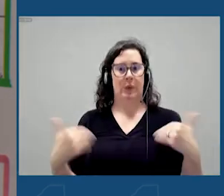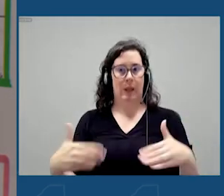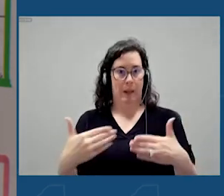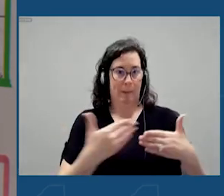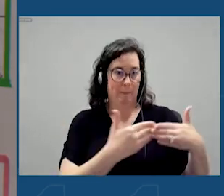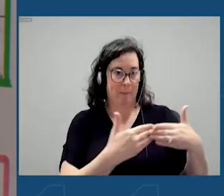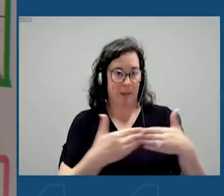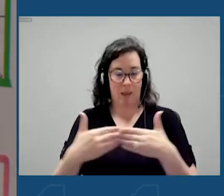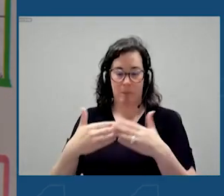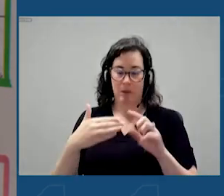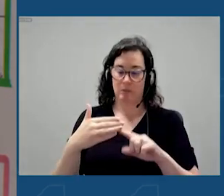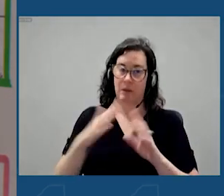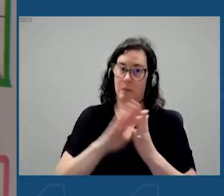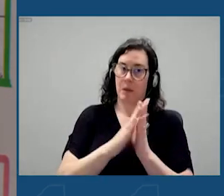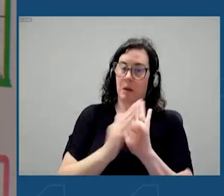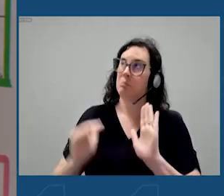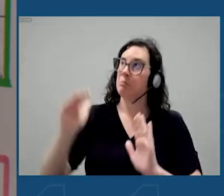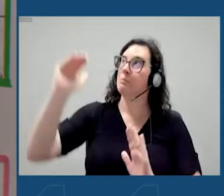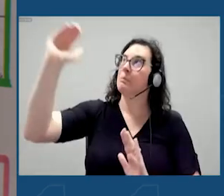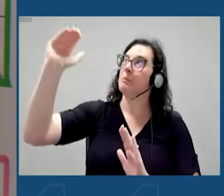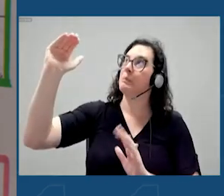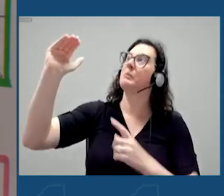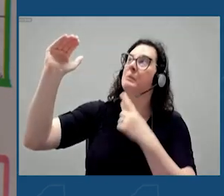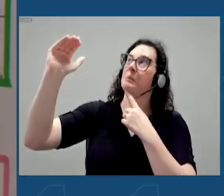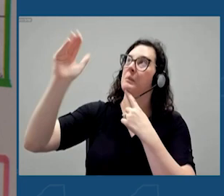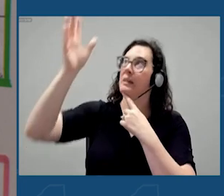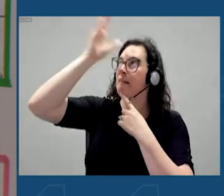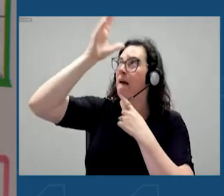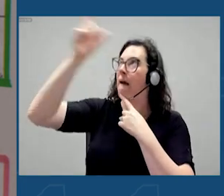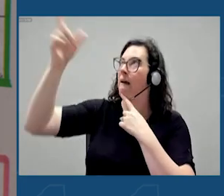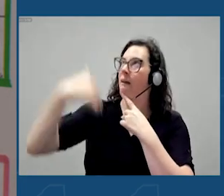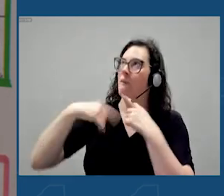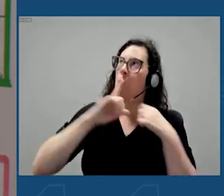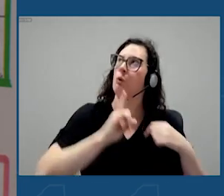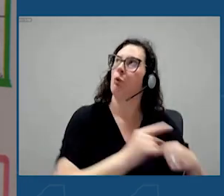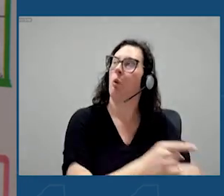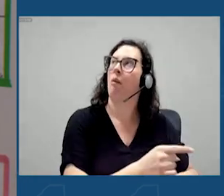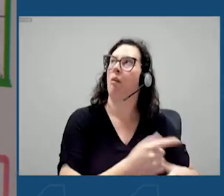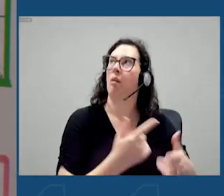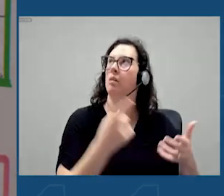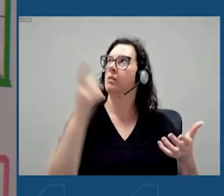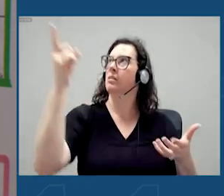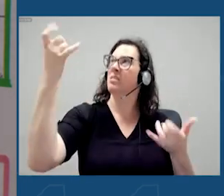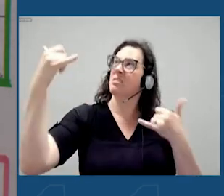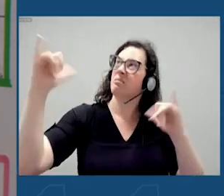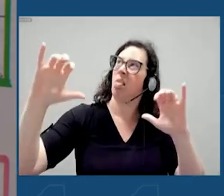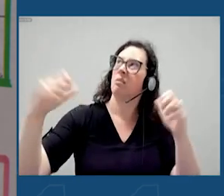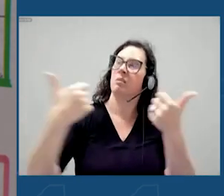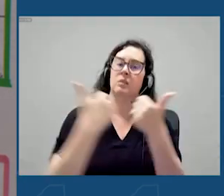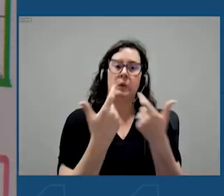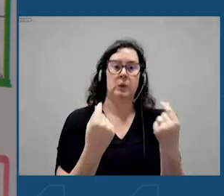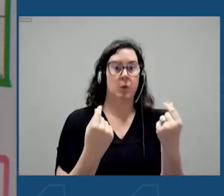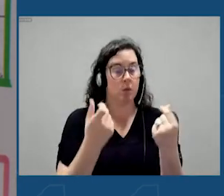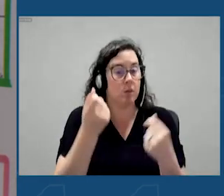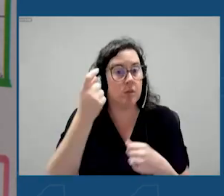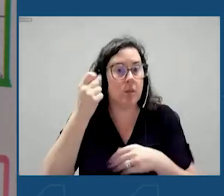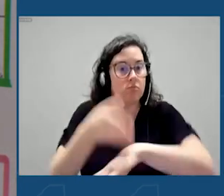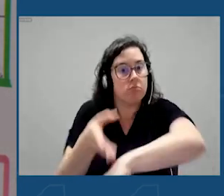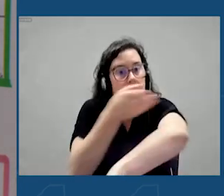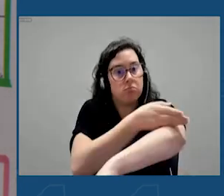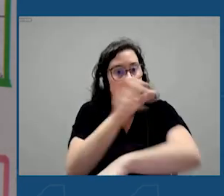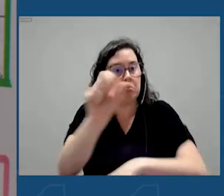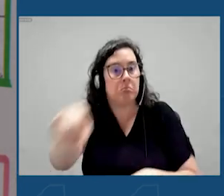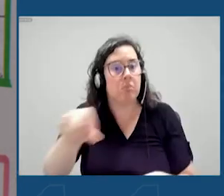now a parent himself of a delightful 1-year-old, that it's still a challenge. Now, it's gotten a lot better, and I thank places